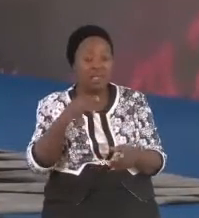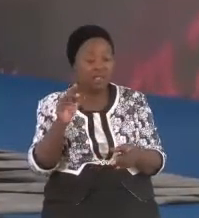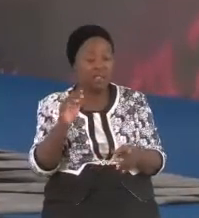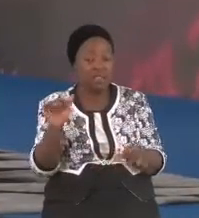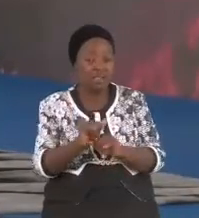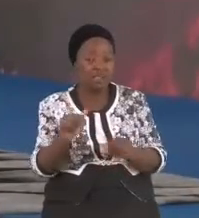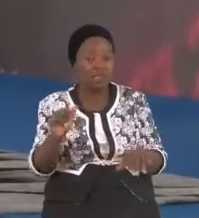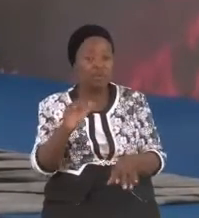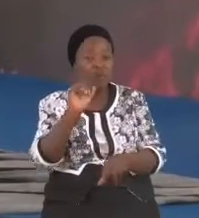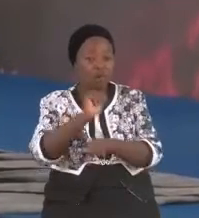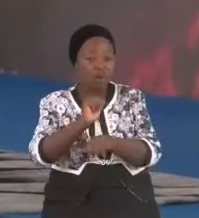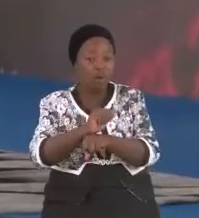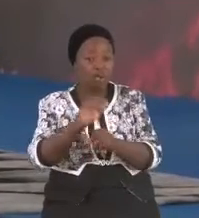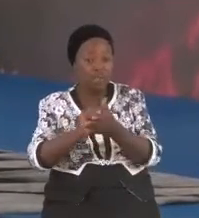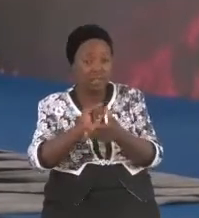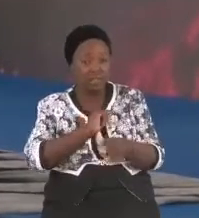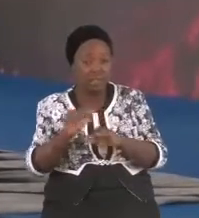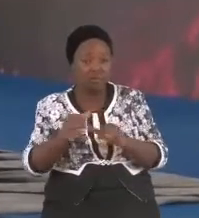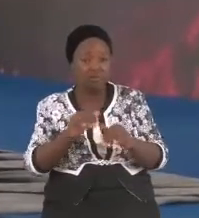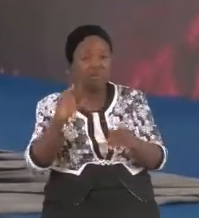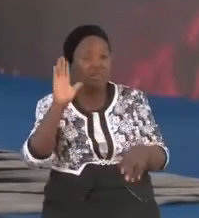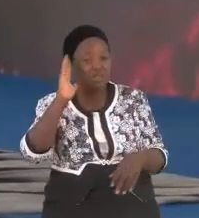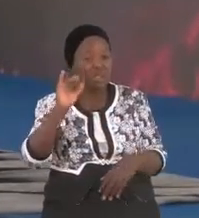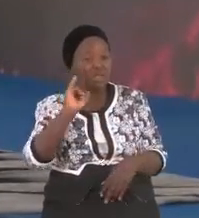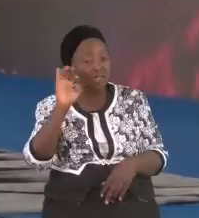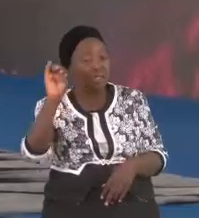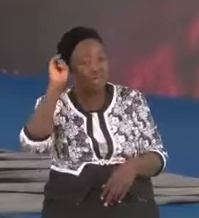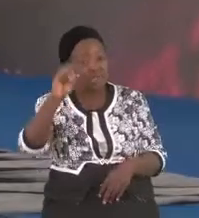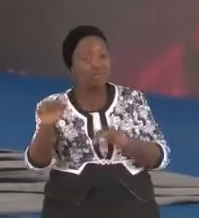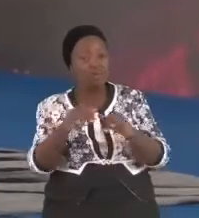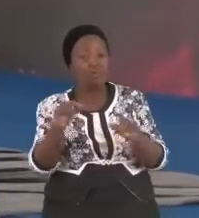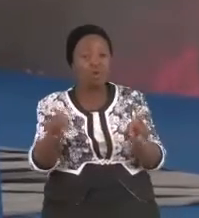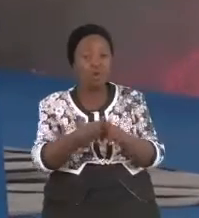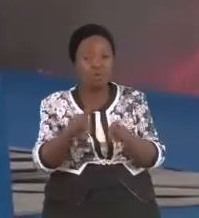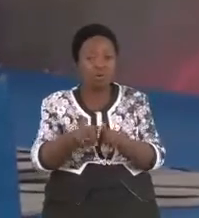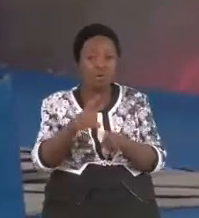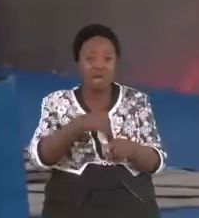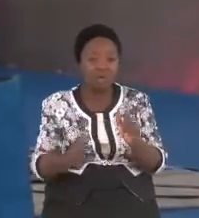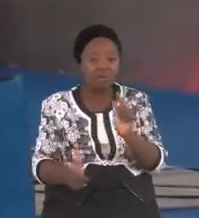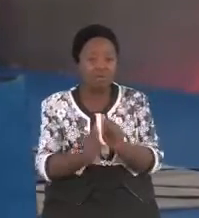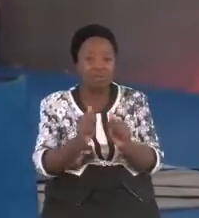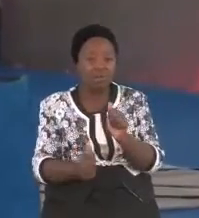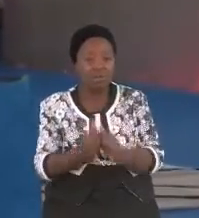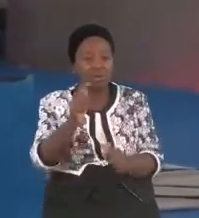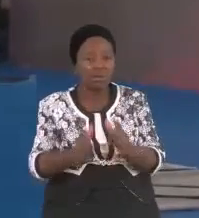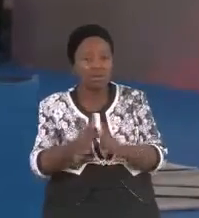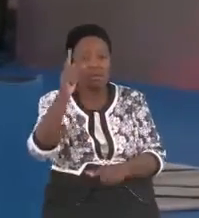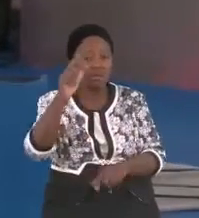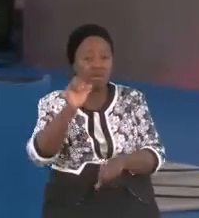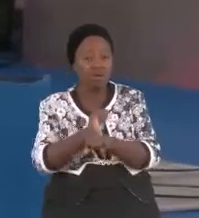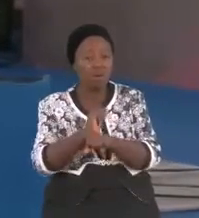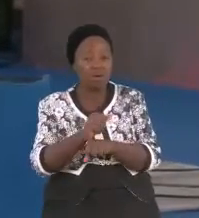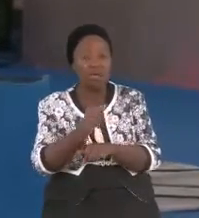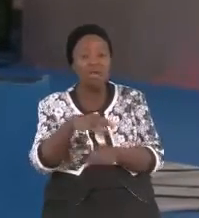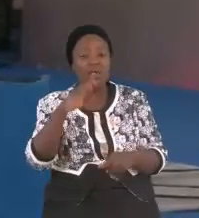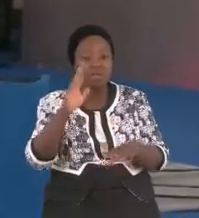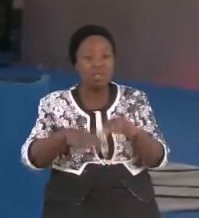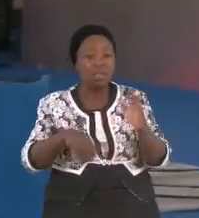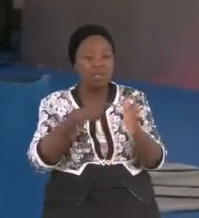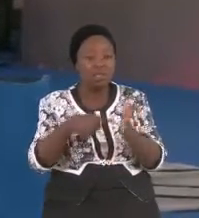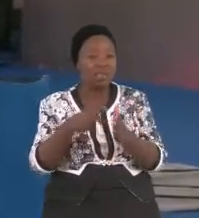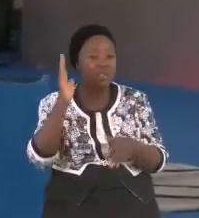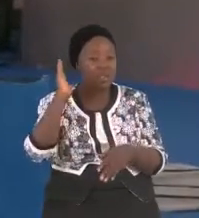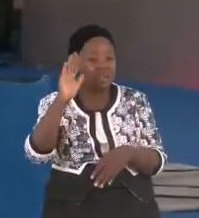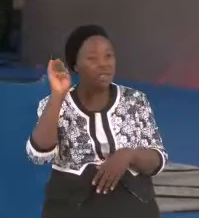we do also and greater words than this shall he do because i go